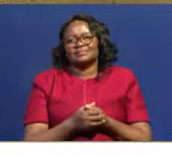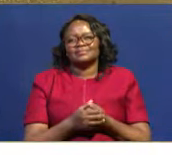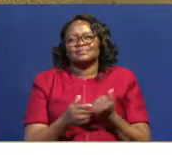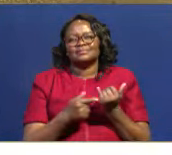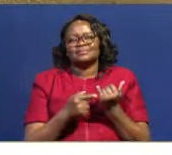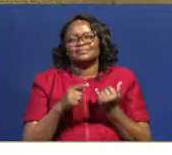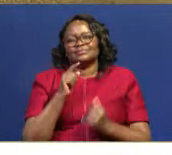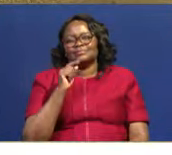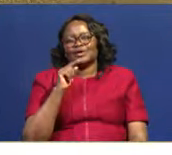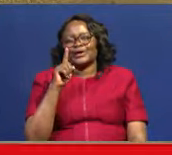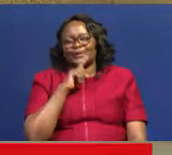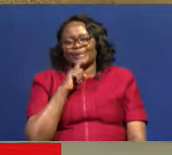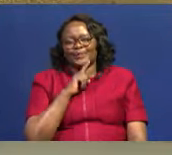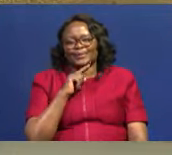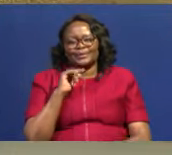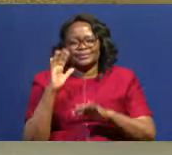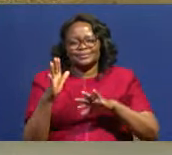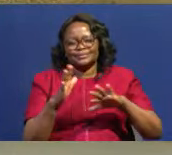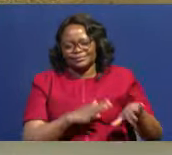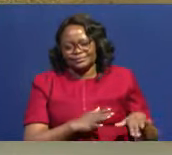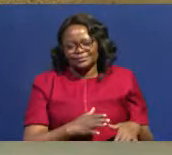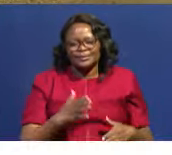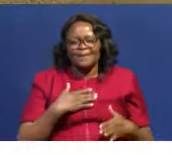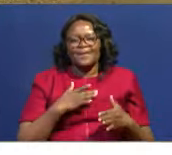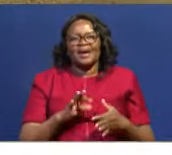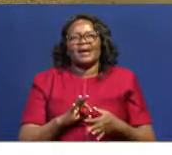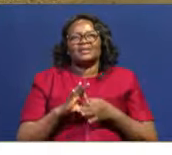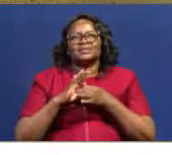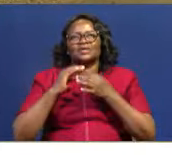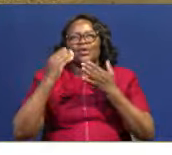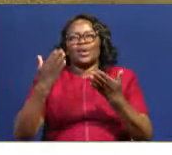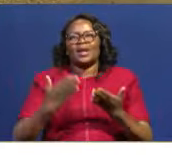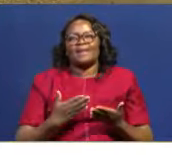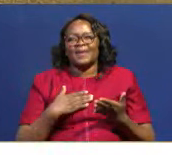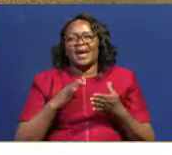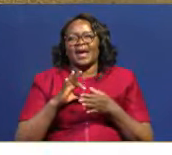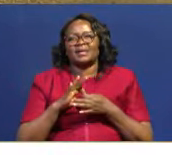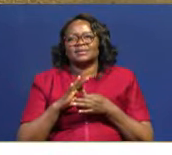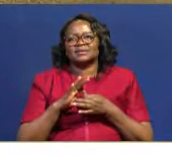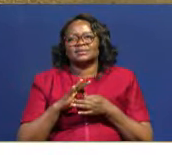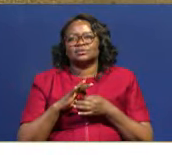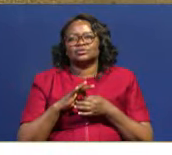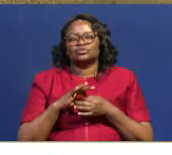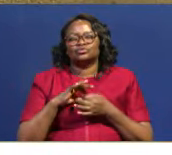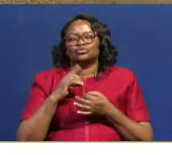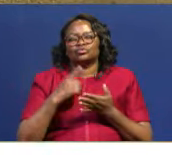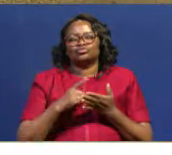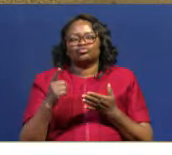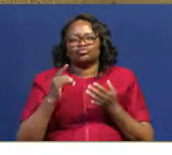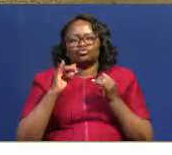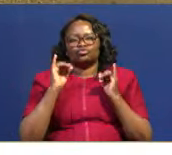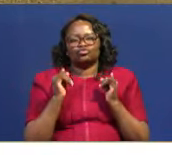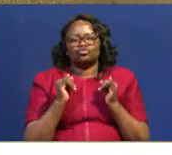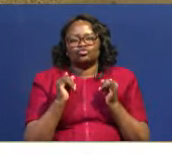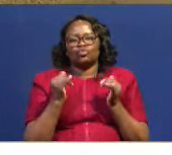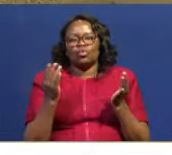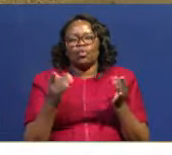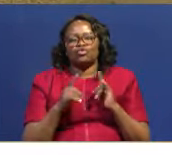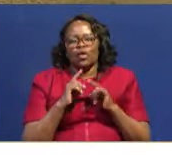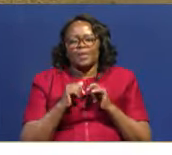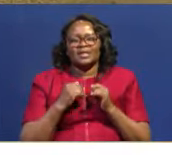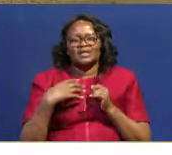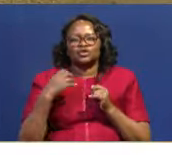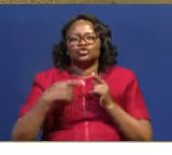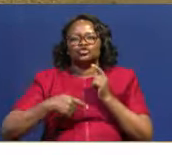We move on to another segment, which is My Culture. And welcome to My Culture, which is a weekly news segment where we explore the rich